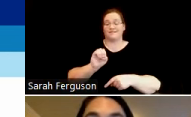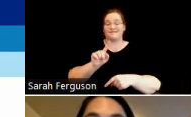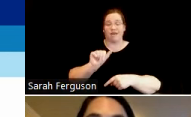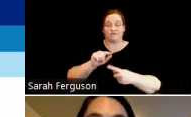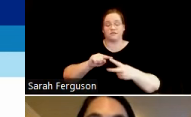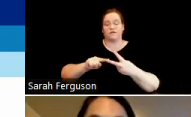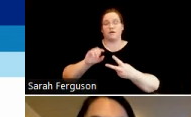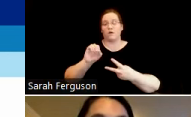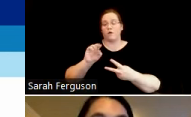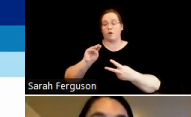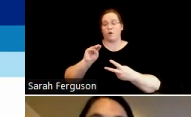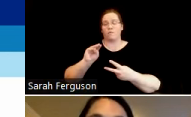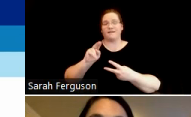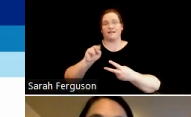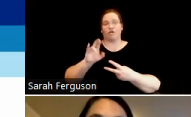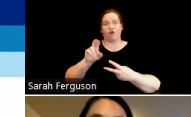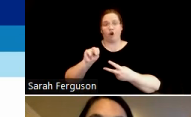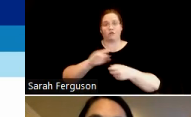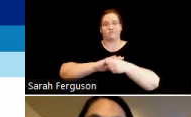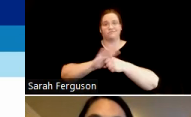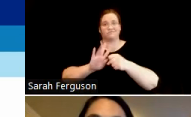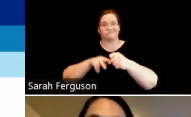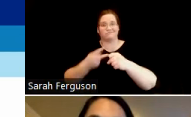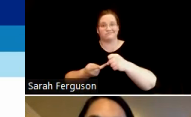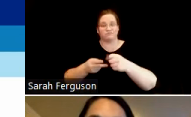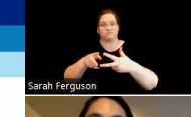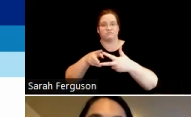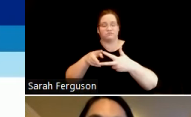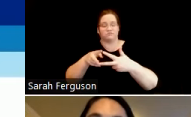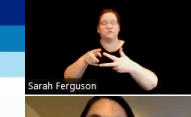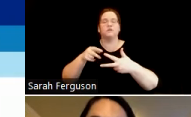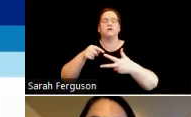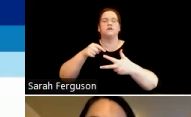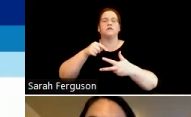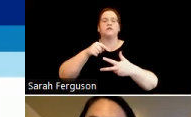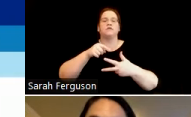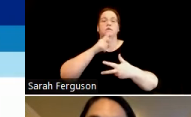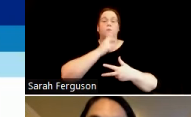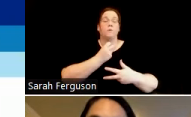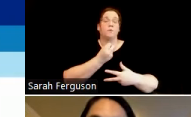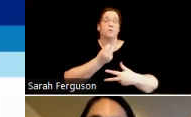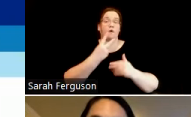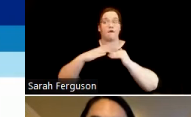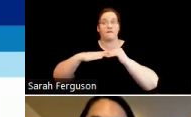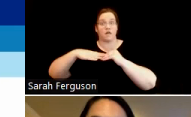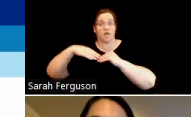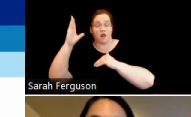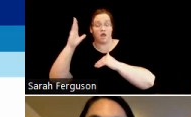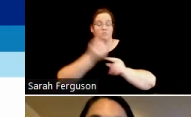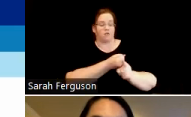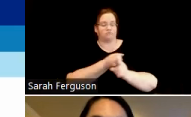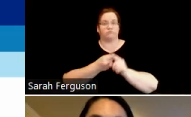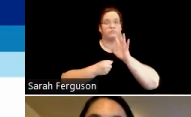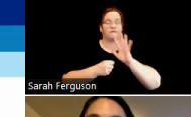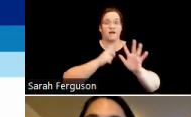Omicron. So our adolescents 12 and up, and then vaccinating our 5 to 11 year olds, that was just a really